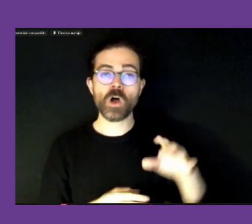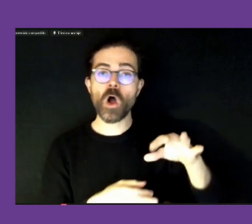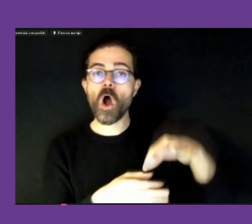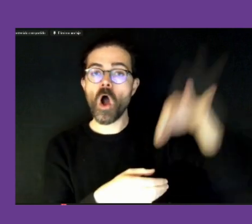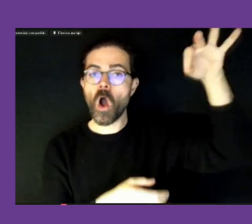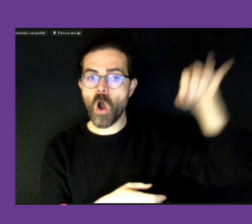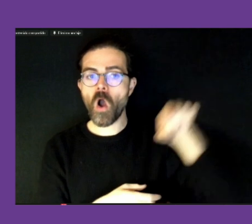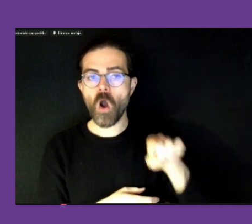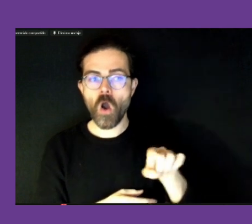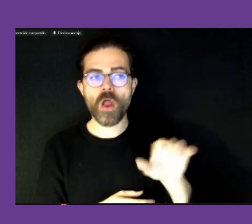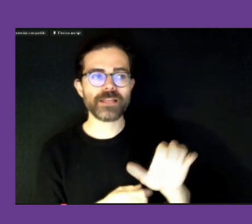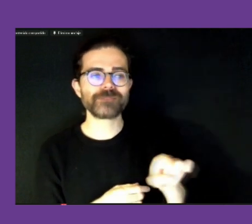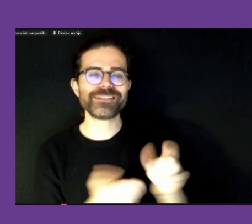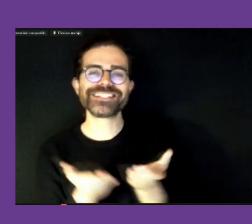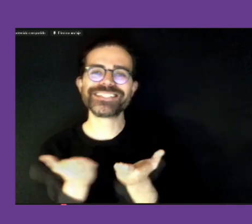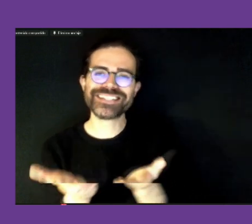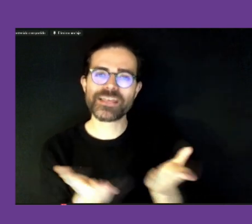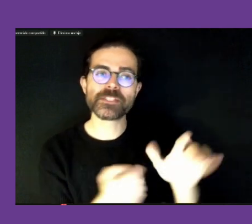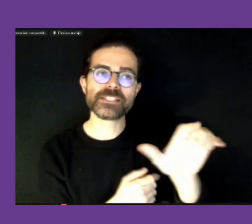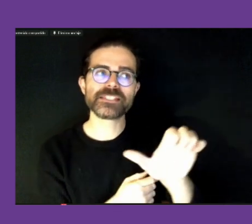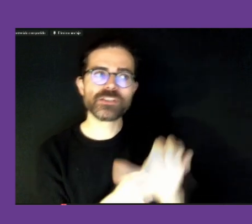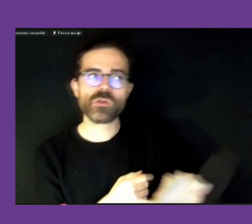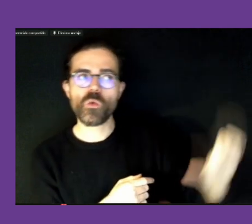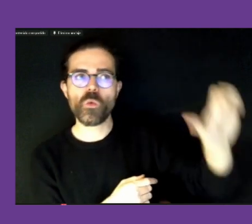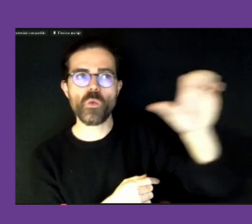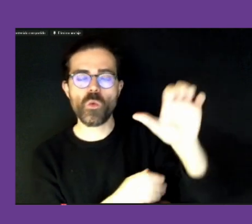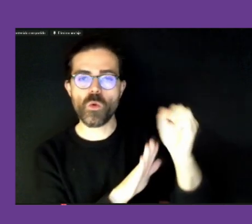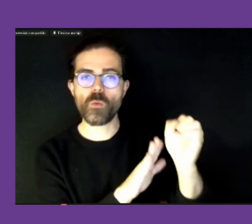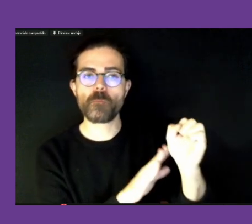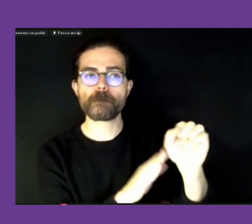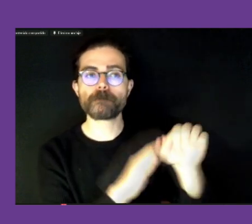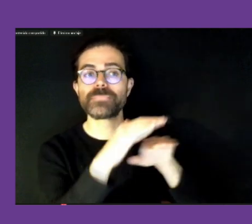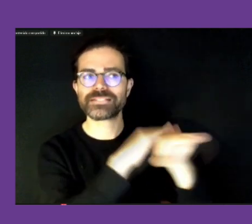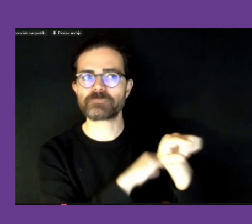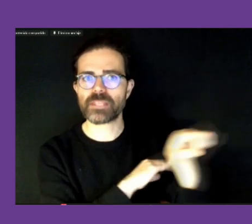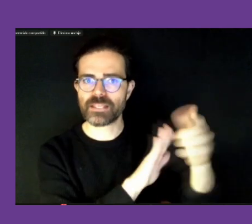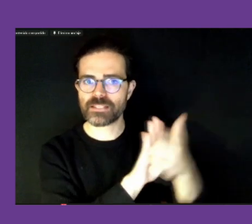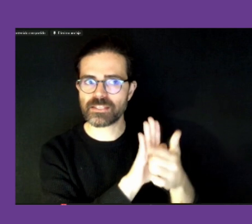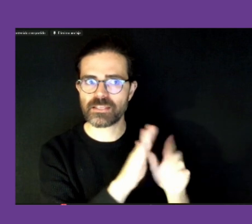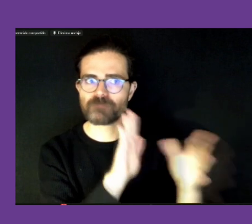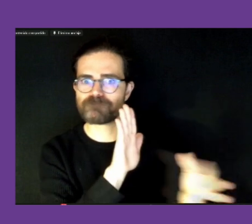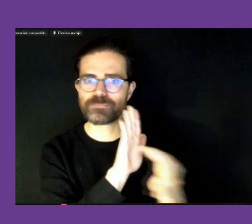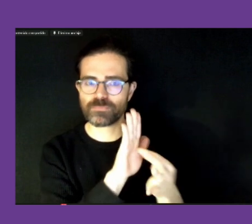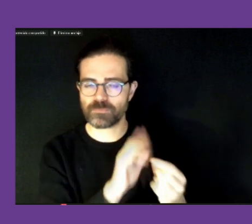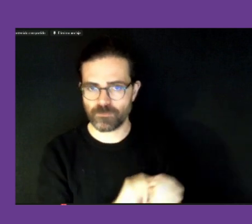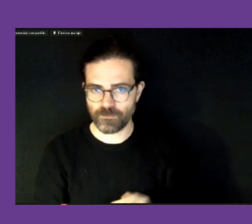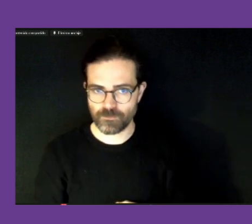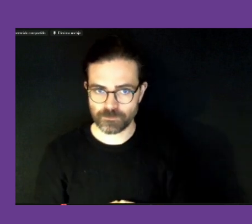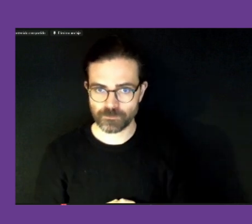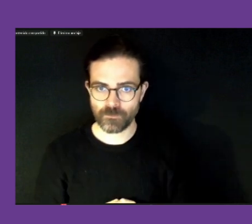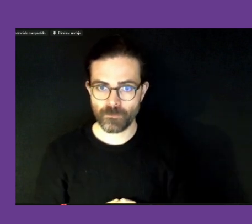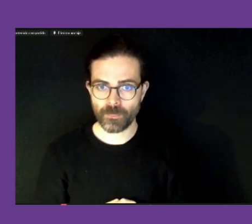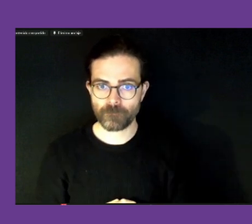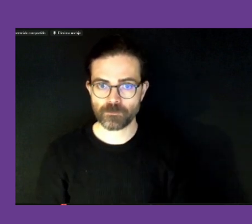covered by the European Accessibility Act is provided and which is under the responsibility of the service provider. Okay. This